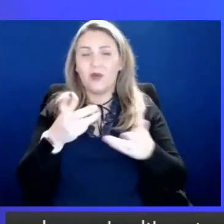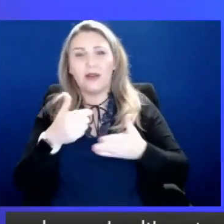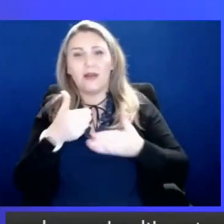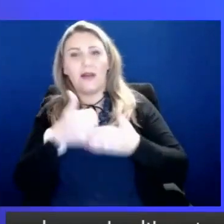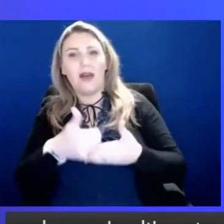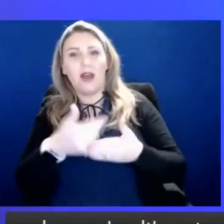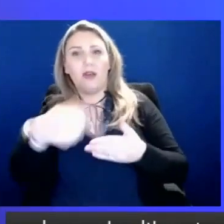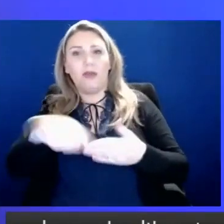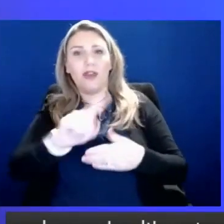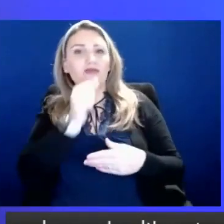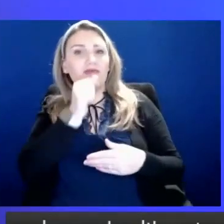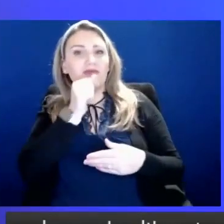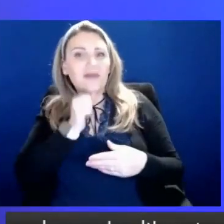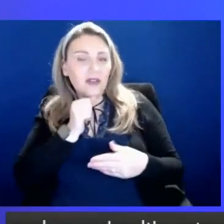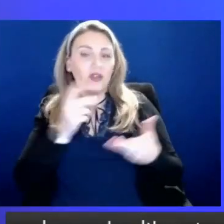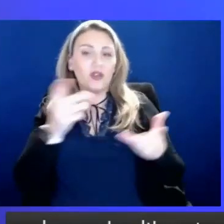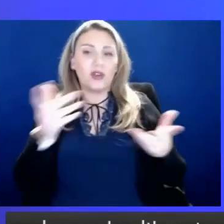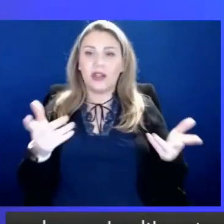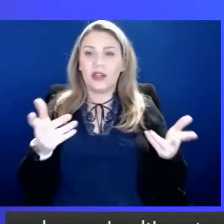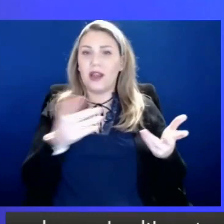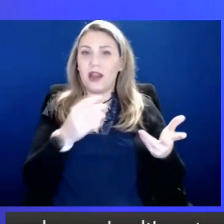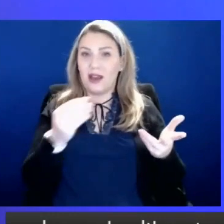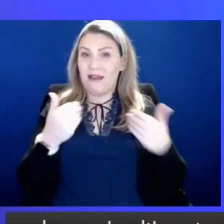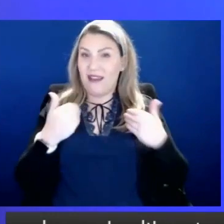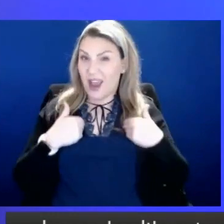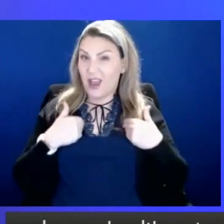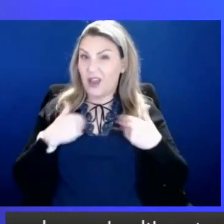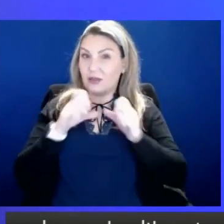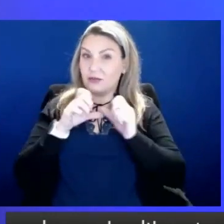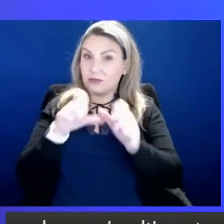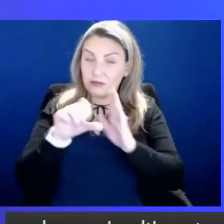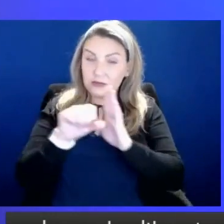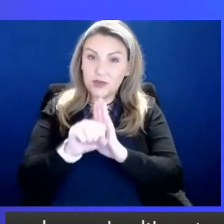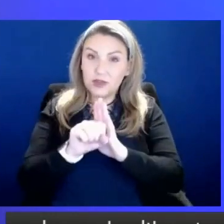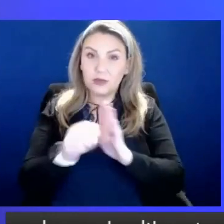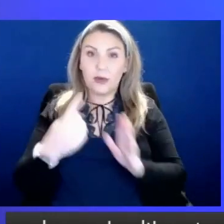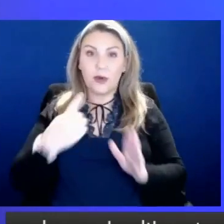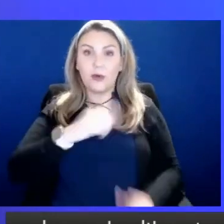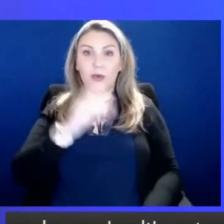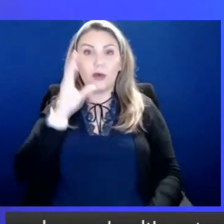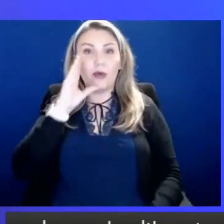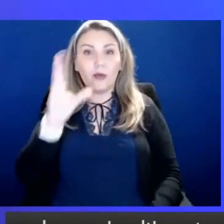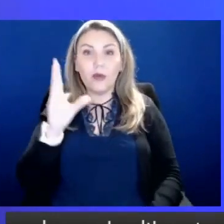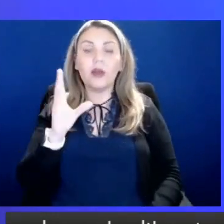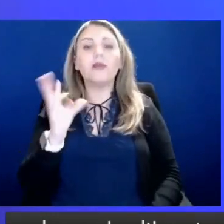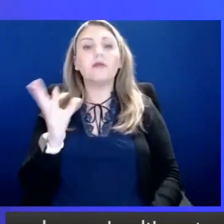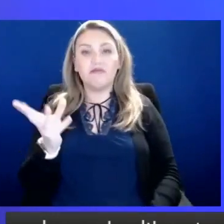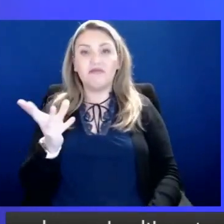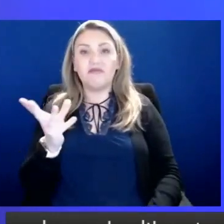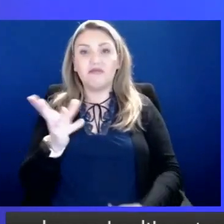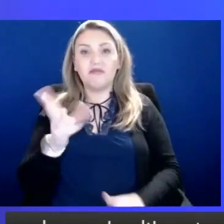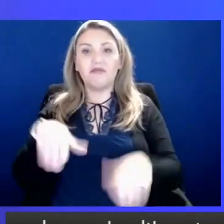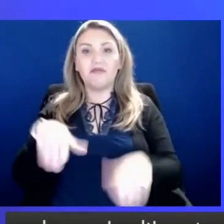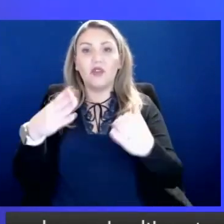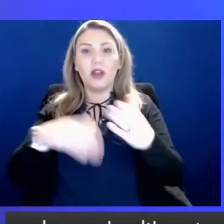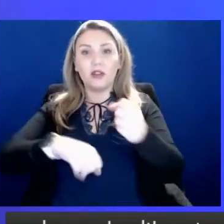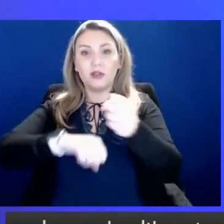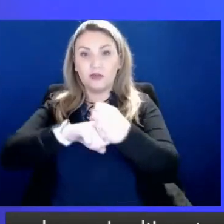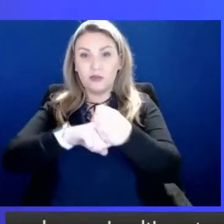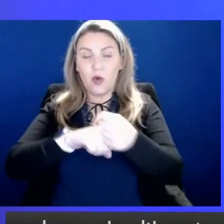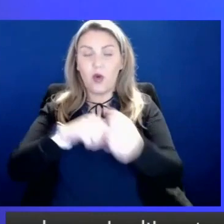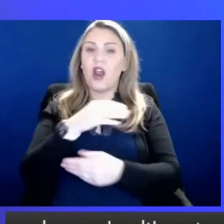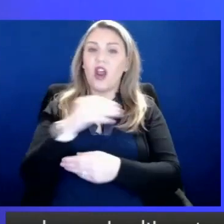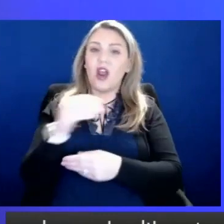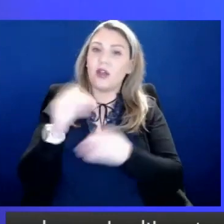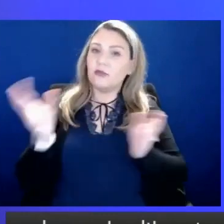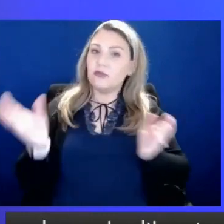that they are having some long COVID symptoms, then we're going to give them support over the phone, and then also encourage them if they would